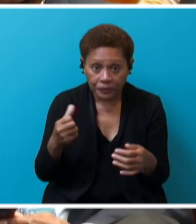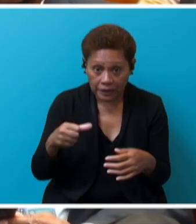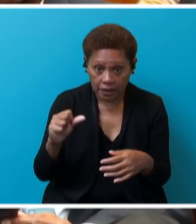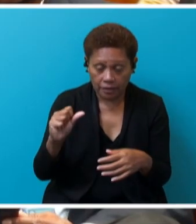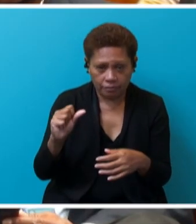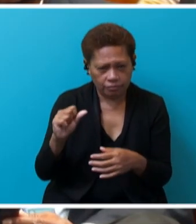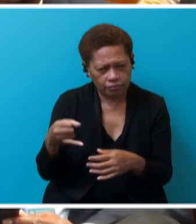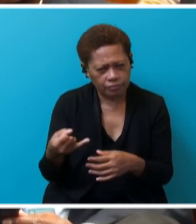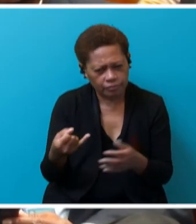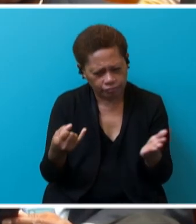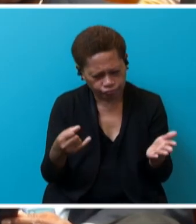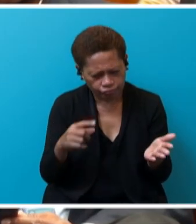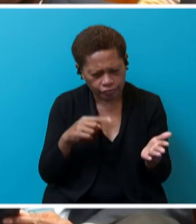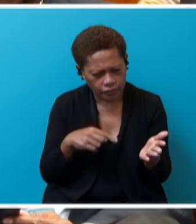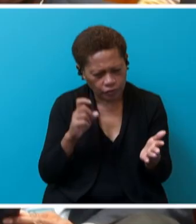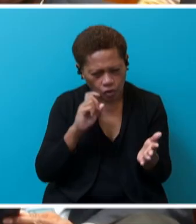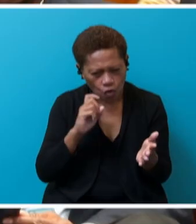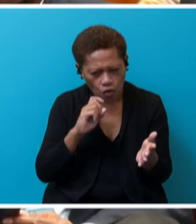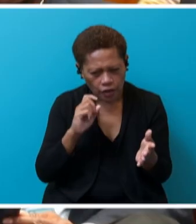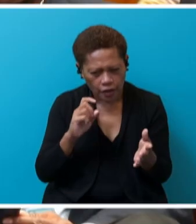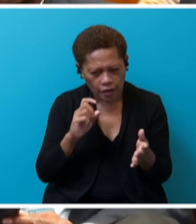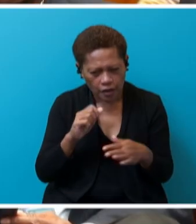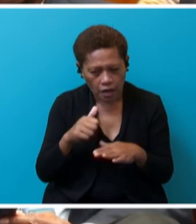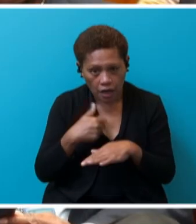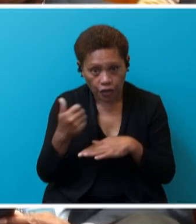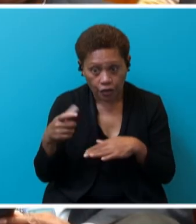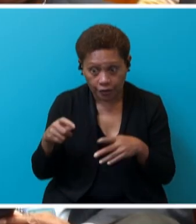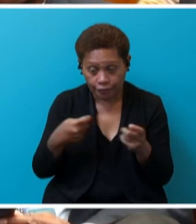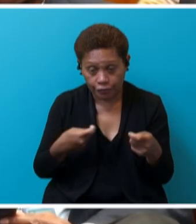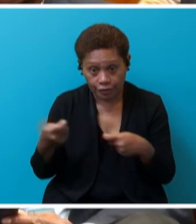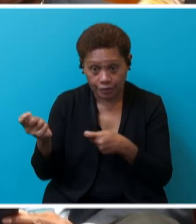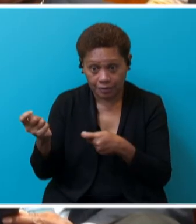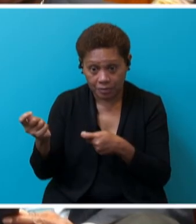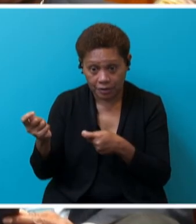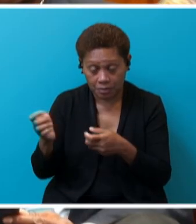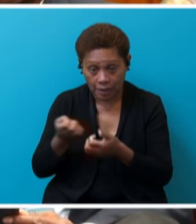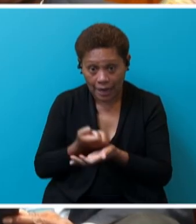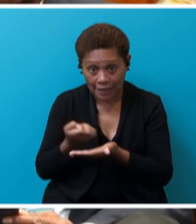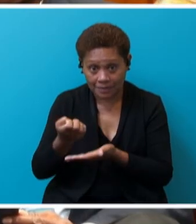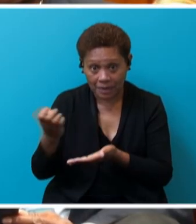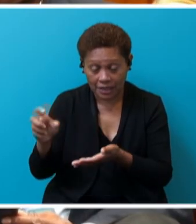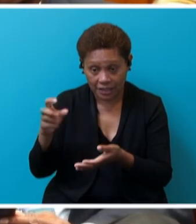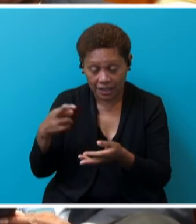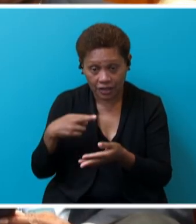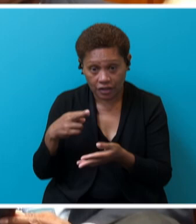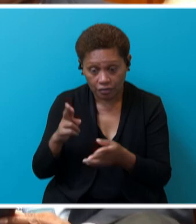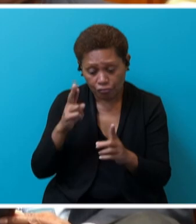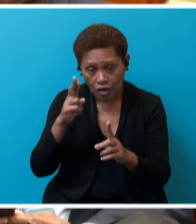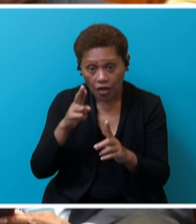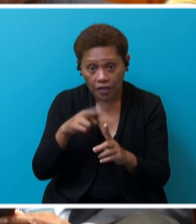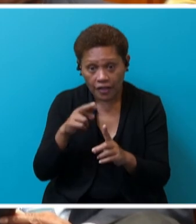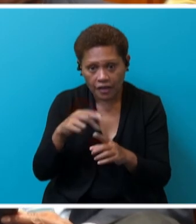period for Water Authority of Fiji, a year that marked both transformation and expansion in the reach and reliability of our nation's water